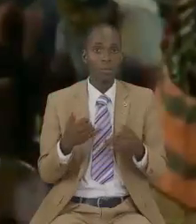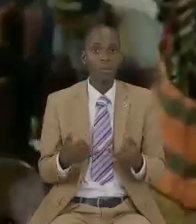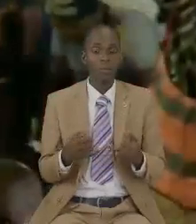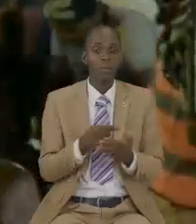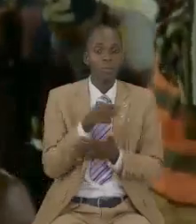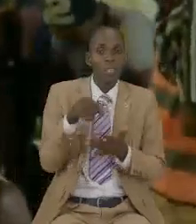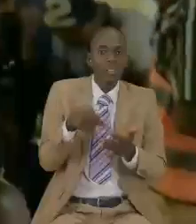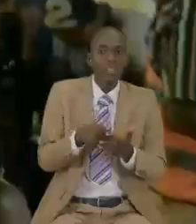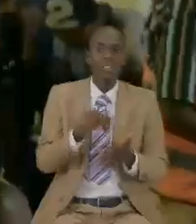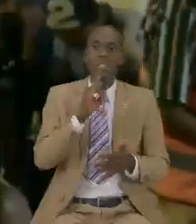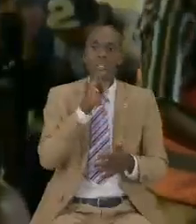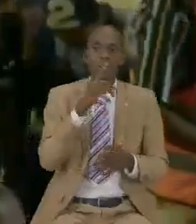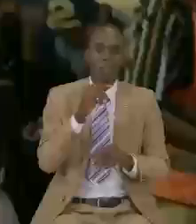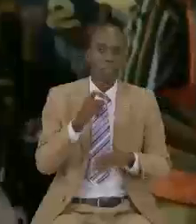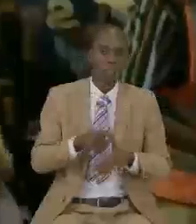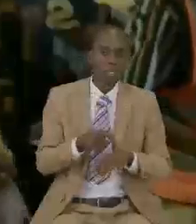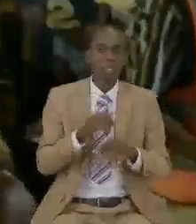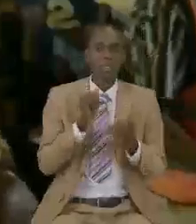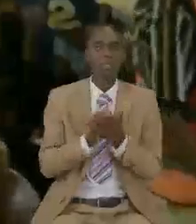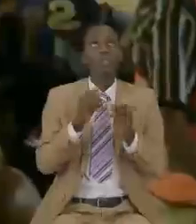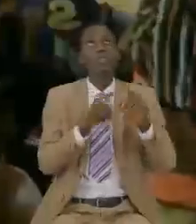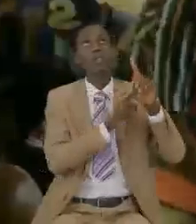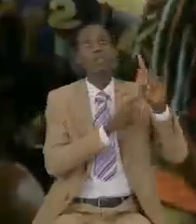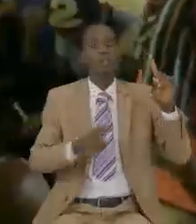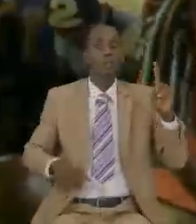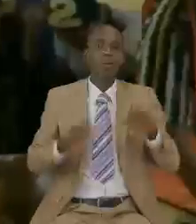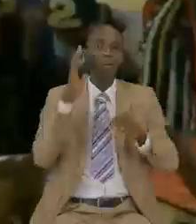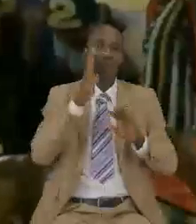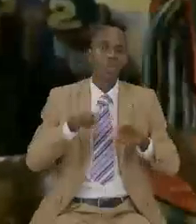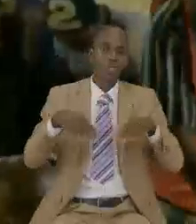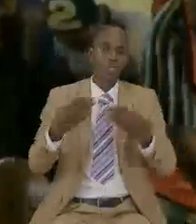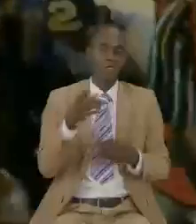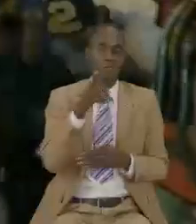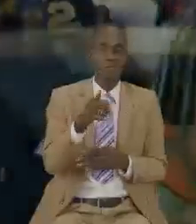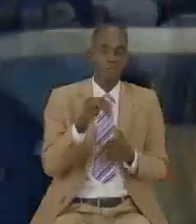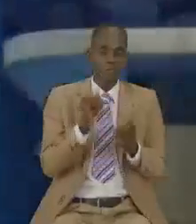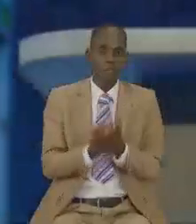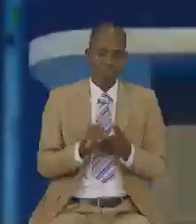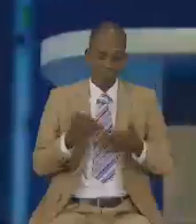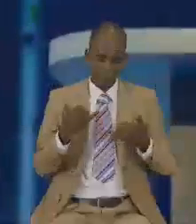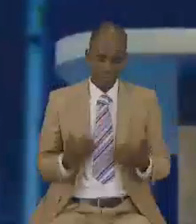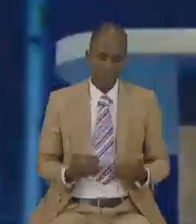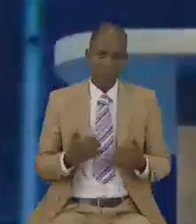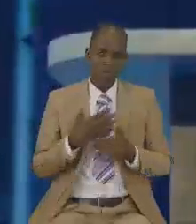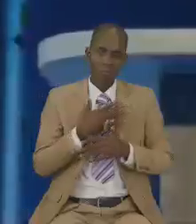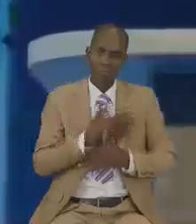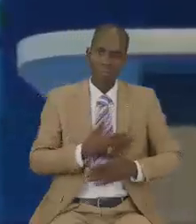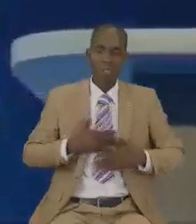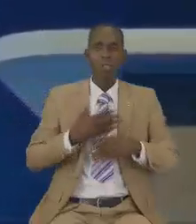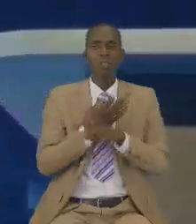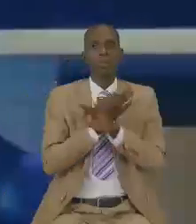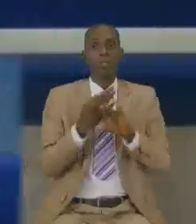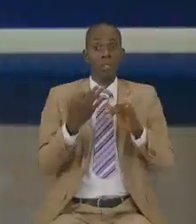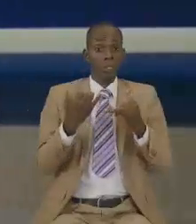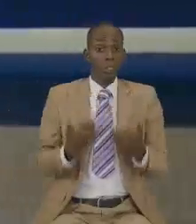the moment that the Lord will give you that present, pleasant freedom. This is the